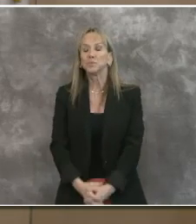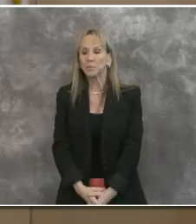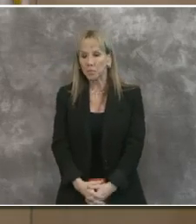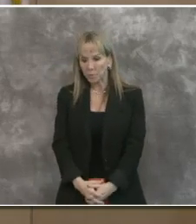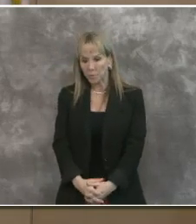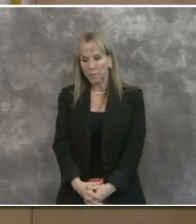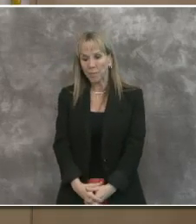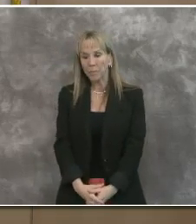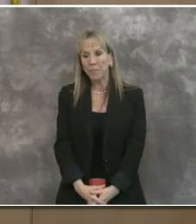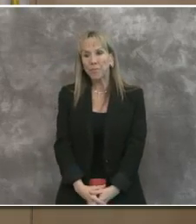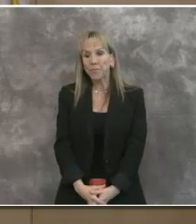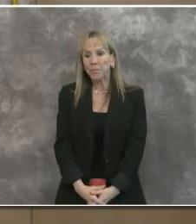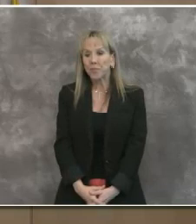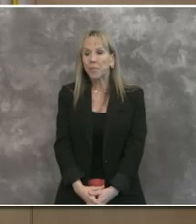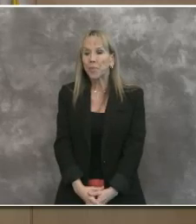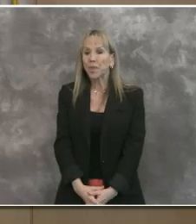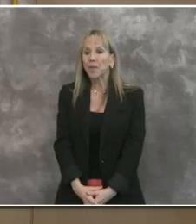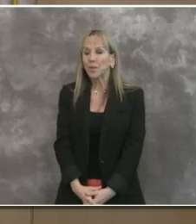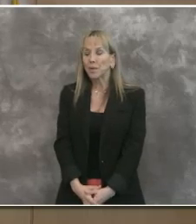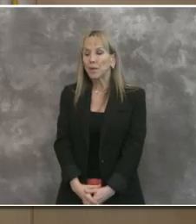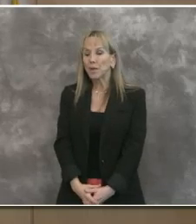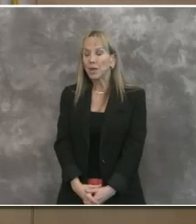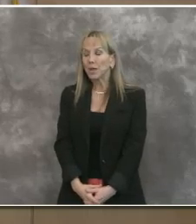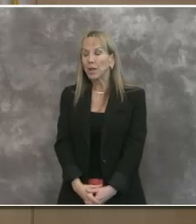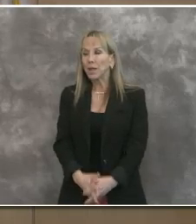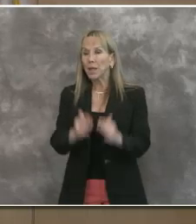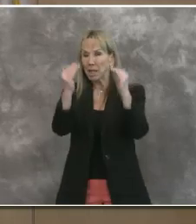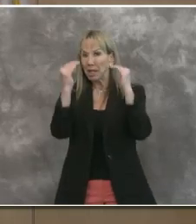Thank you. Okay, let's go to the next question.